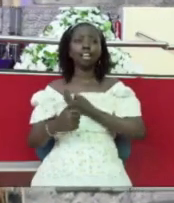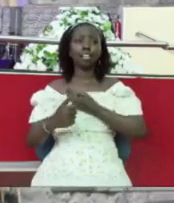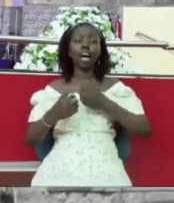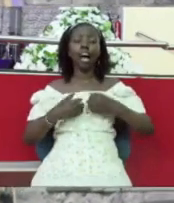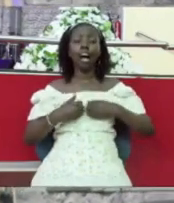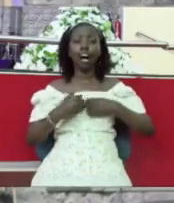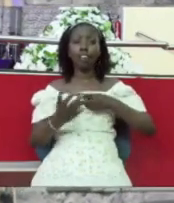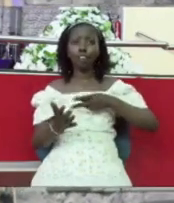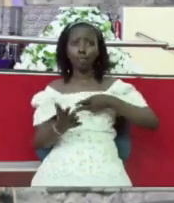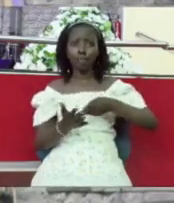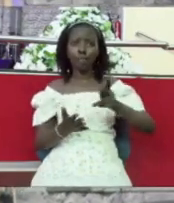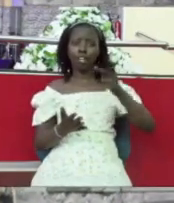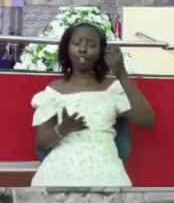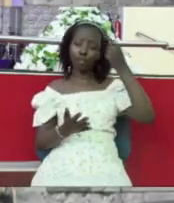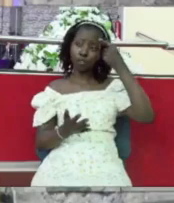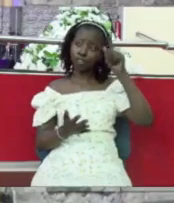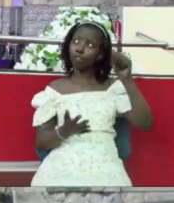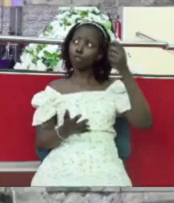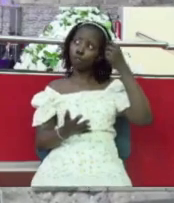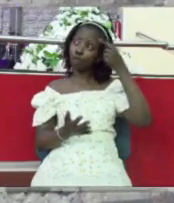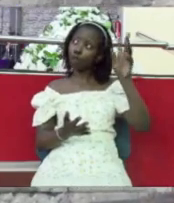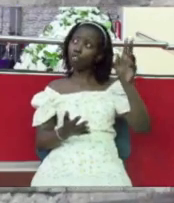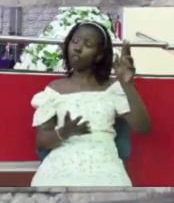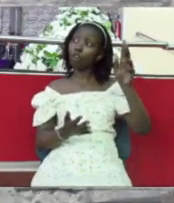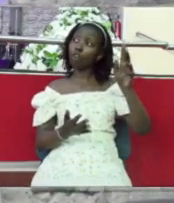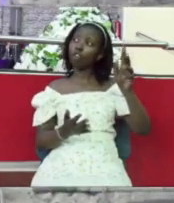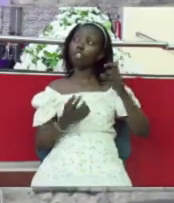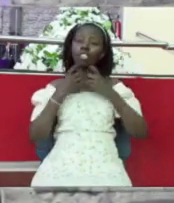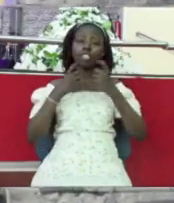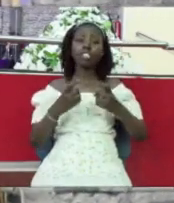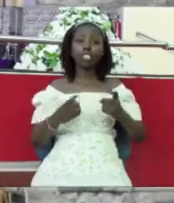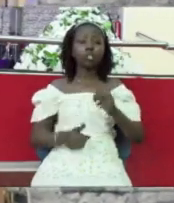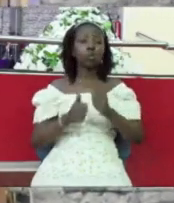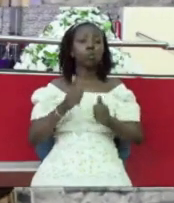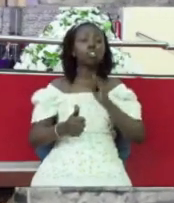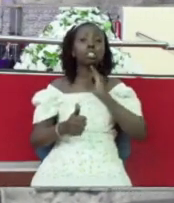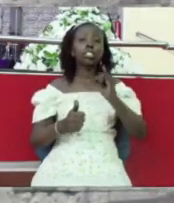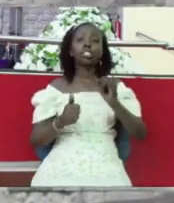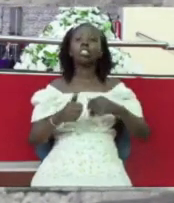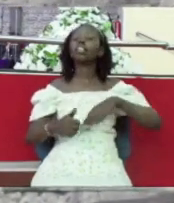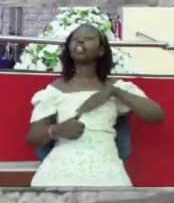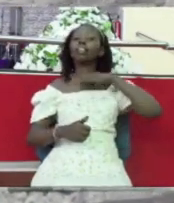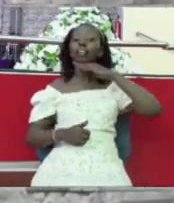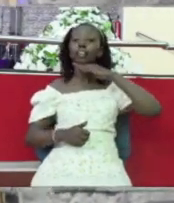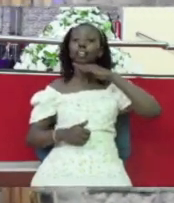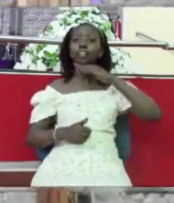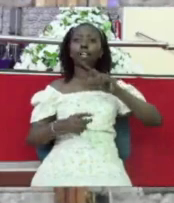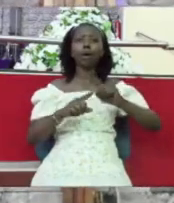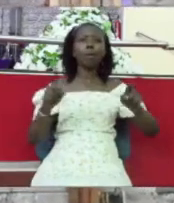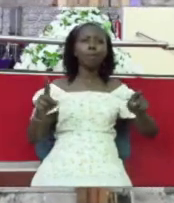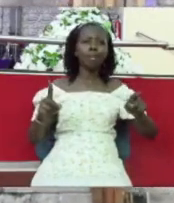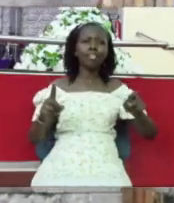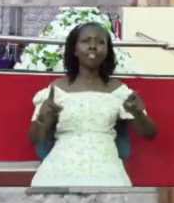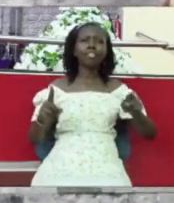kuna adhabu ya dhambi. And that the wages of sin is death. Ya kwamba ile adhabu ni kifo. But let us not look